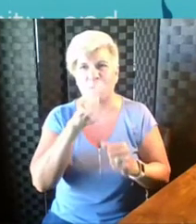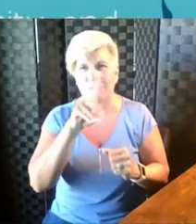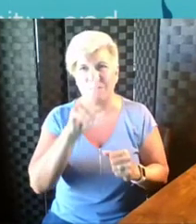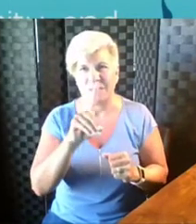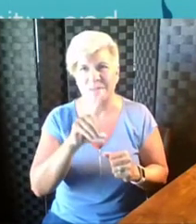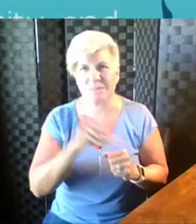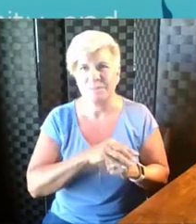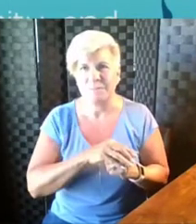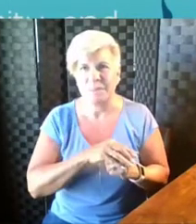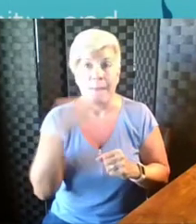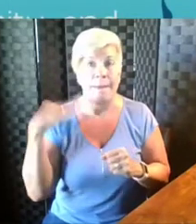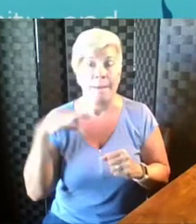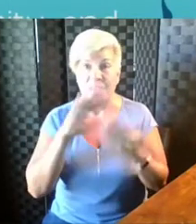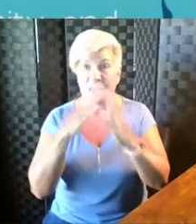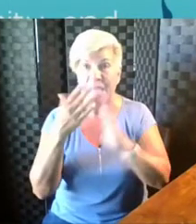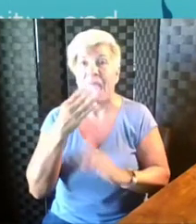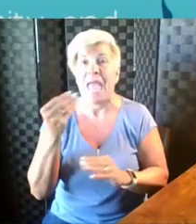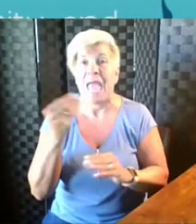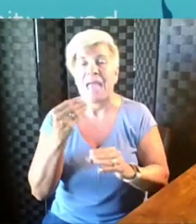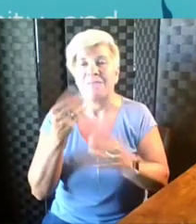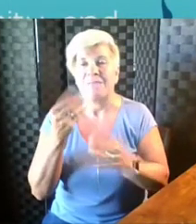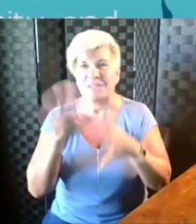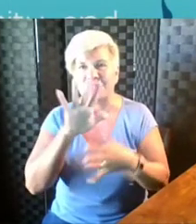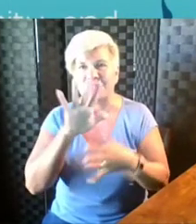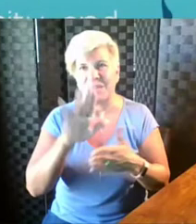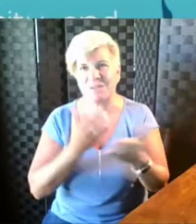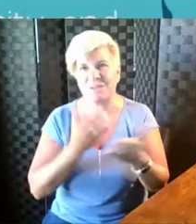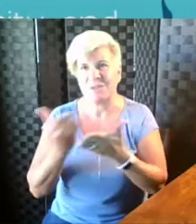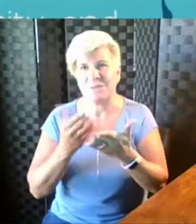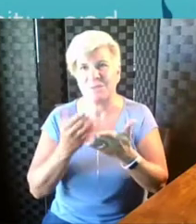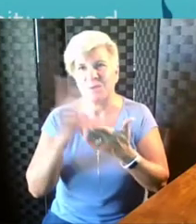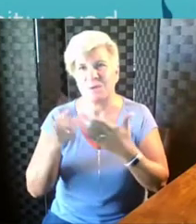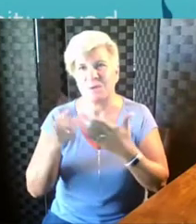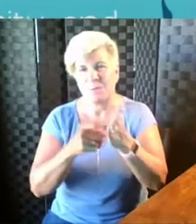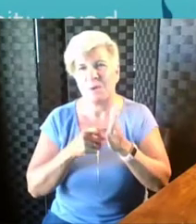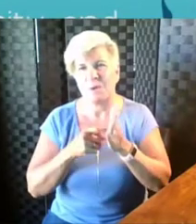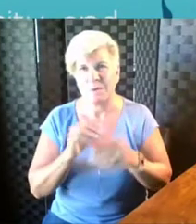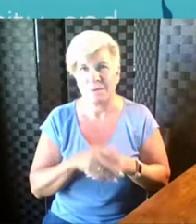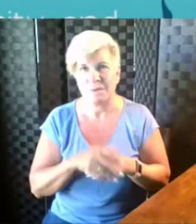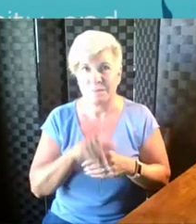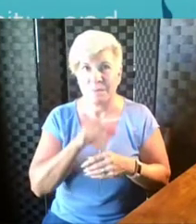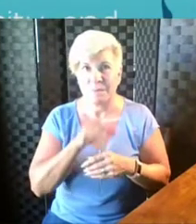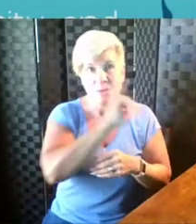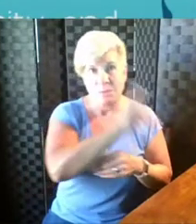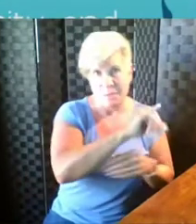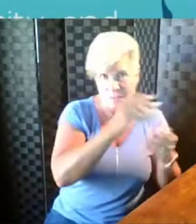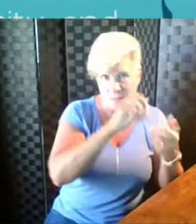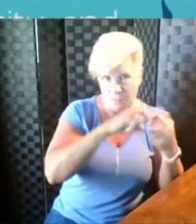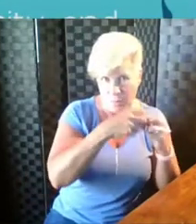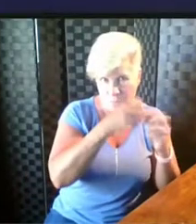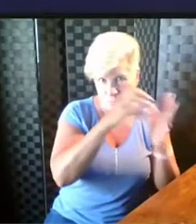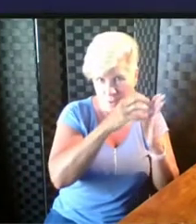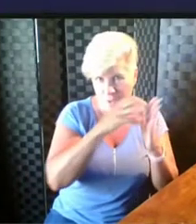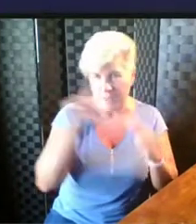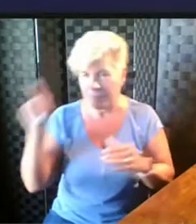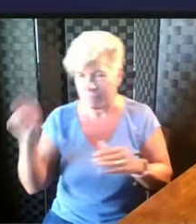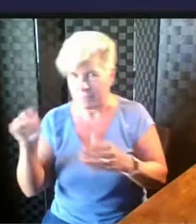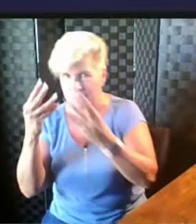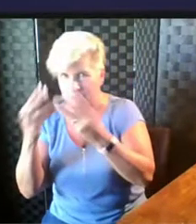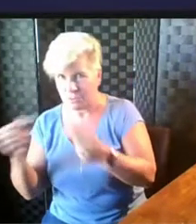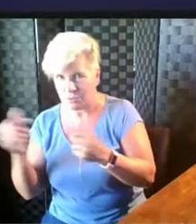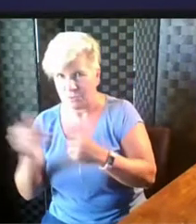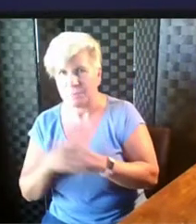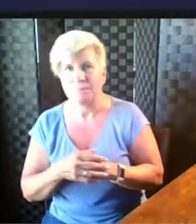the community and fulfills their service project requirement. So this is the problem from the article. This